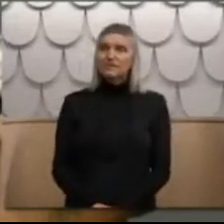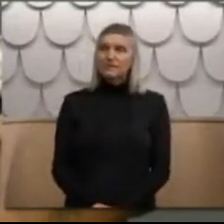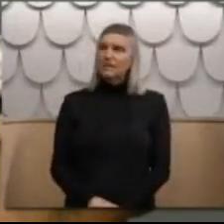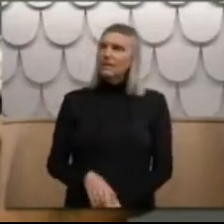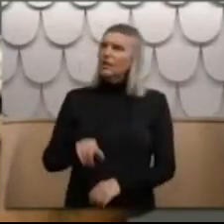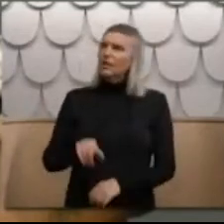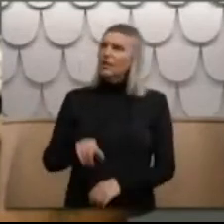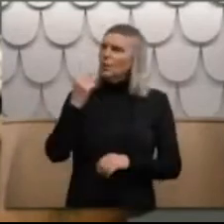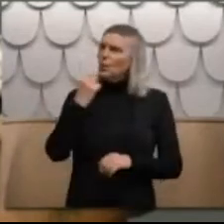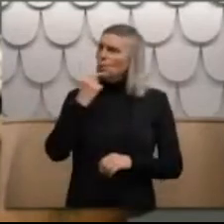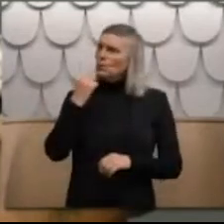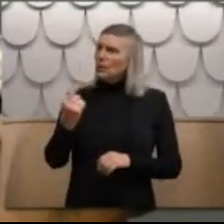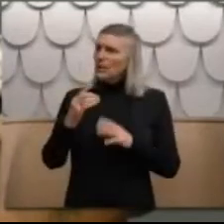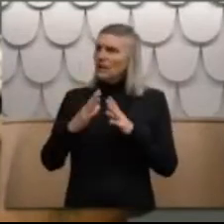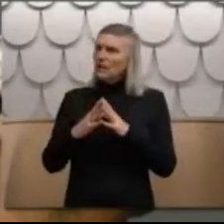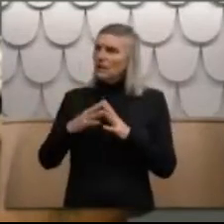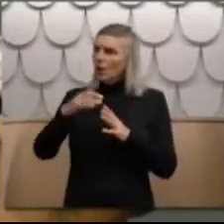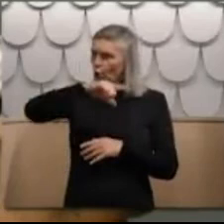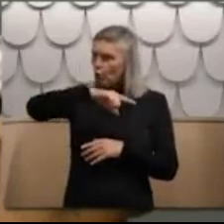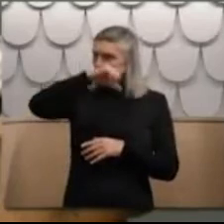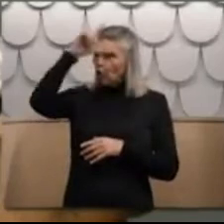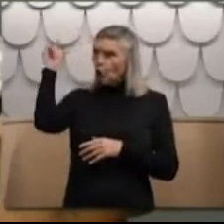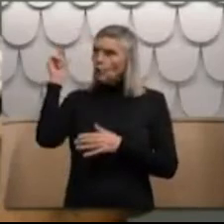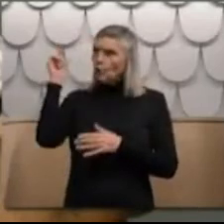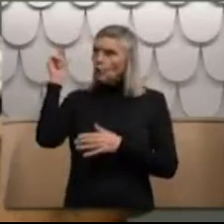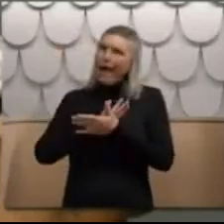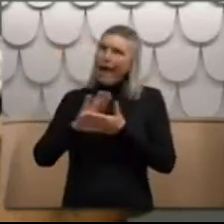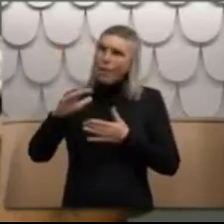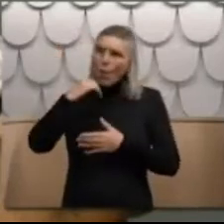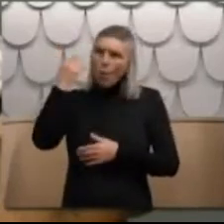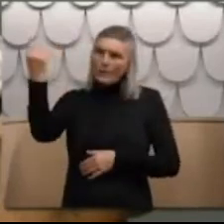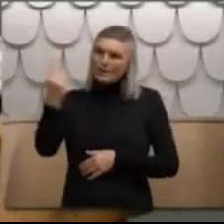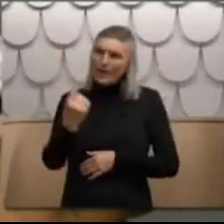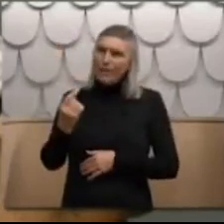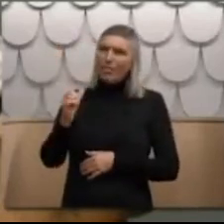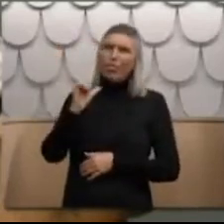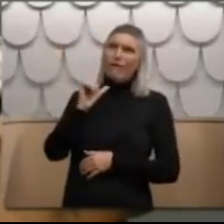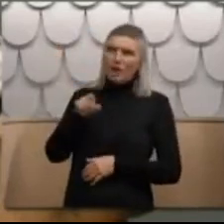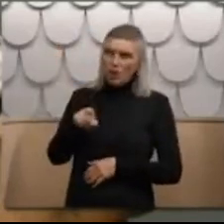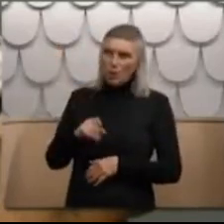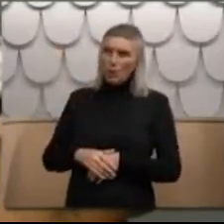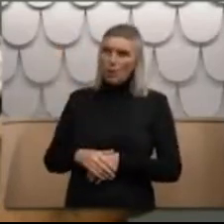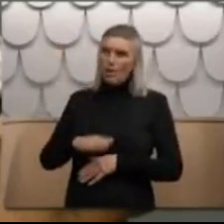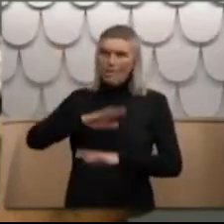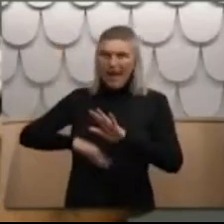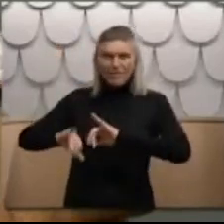And you said that Nurse Howard would always come and threaten you and act in that